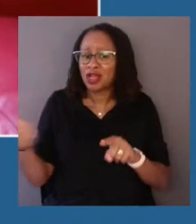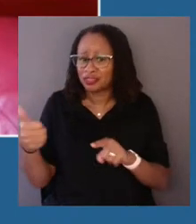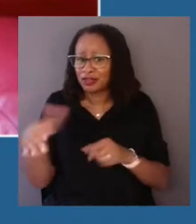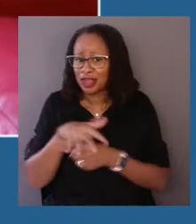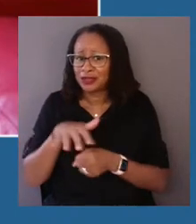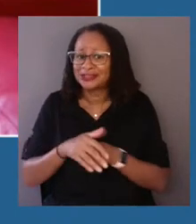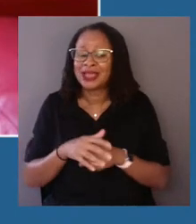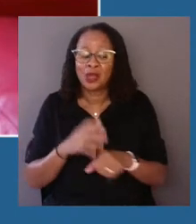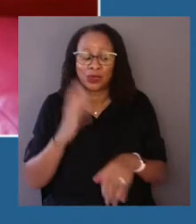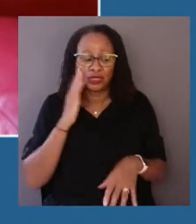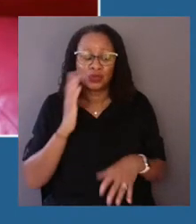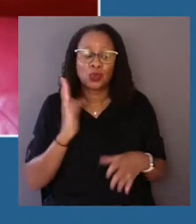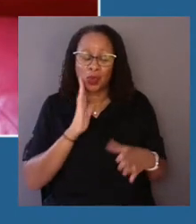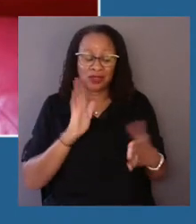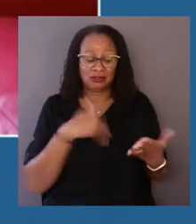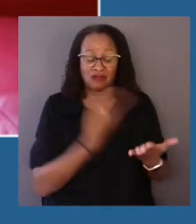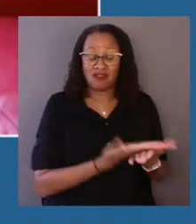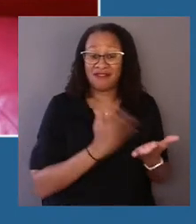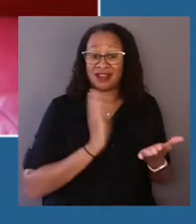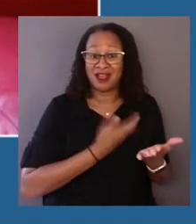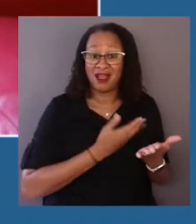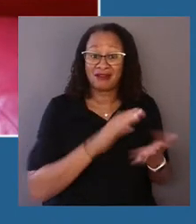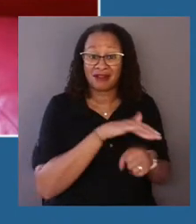for. And of course,